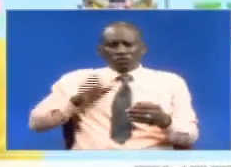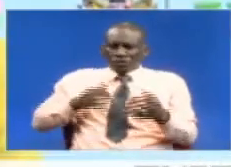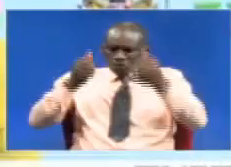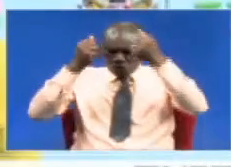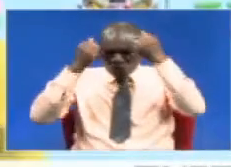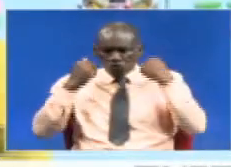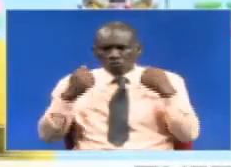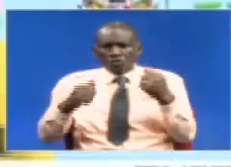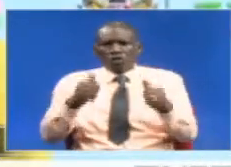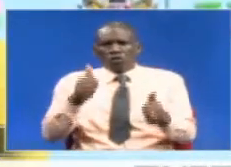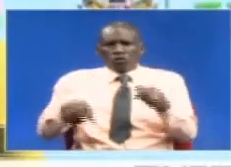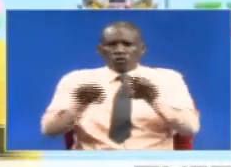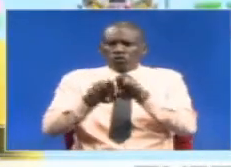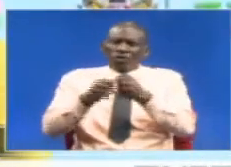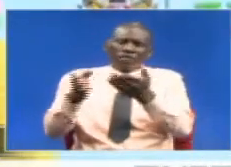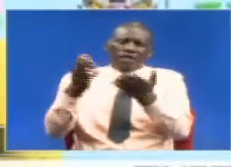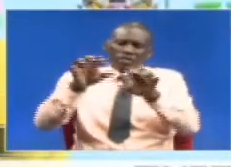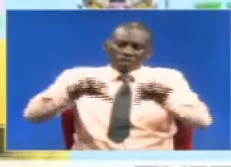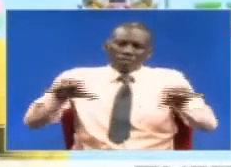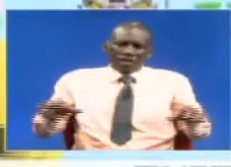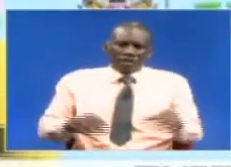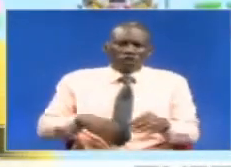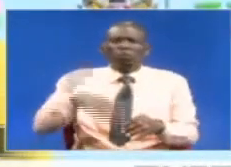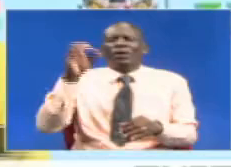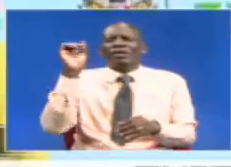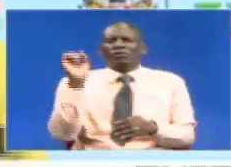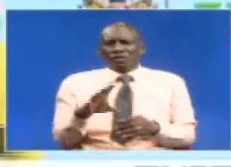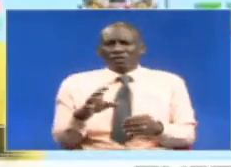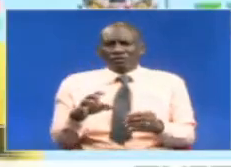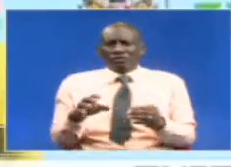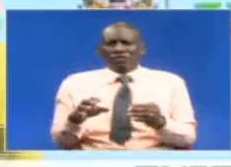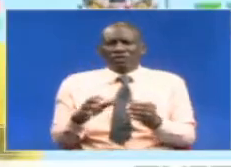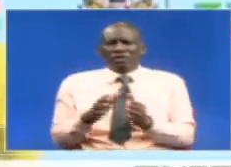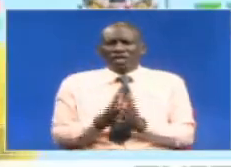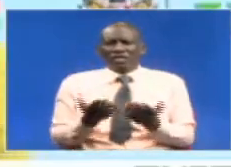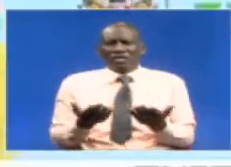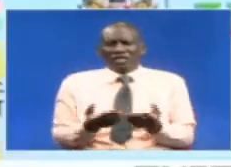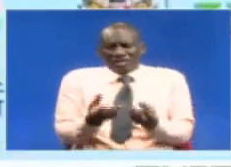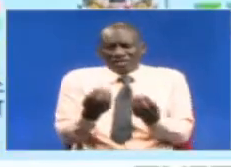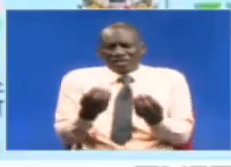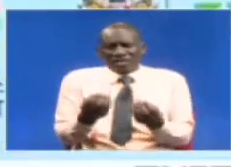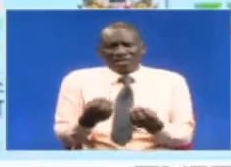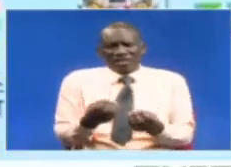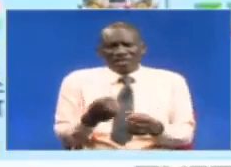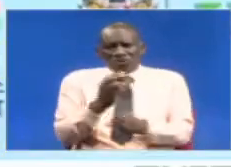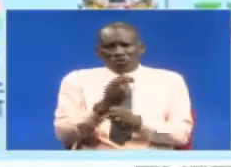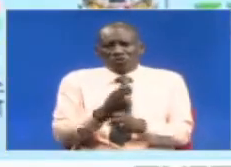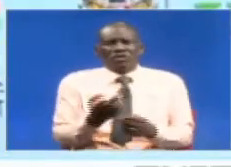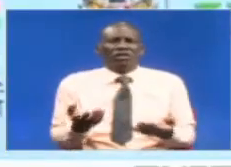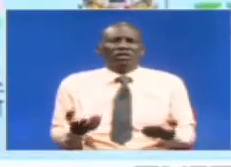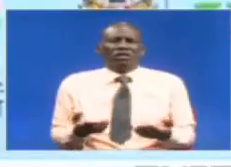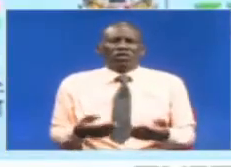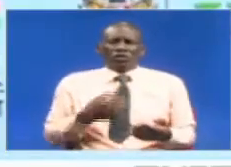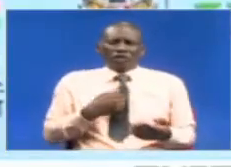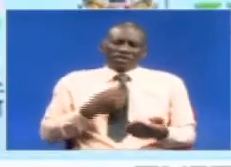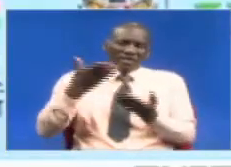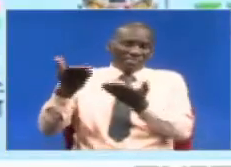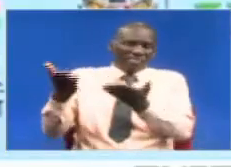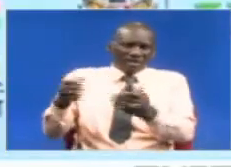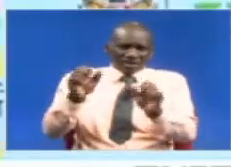has is now on the market, happens to be more expensive and less easy to use. So they are there, and they are